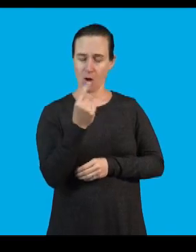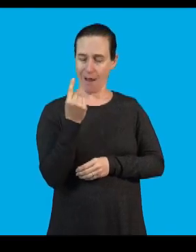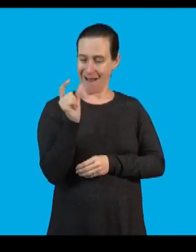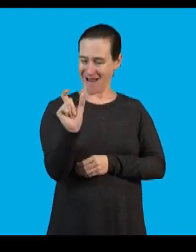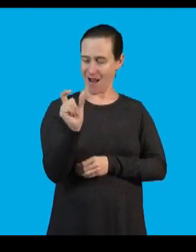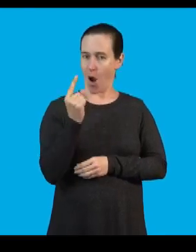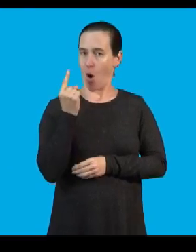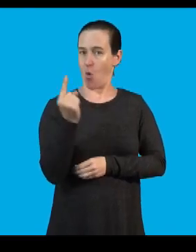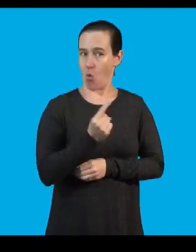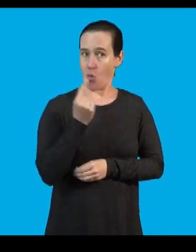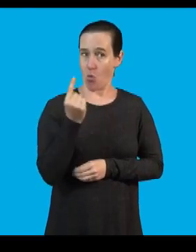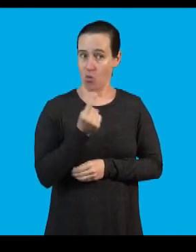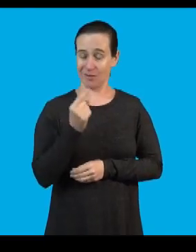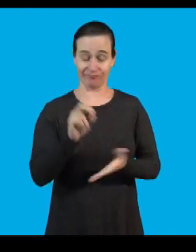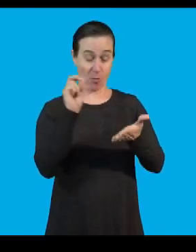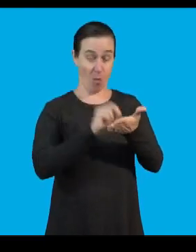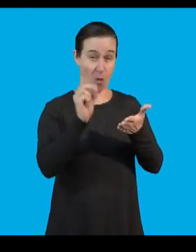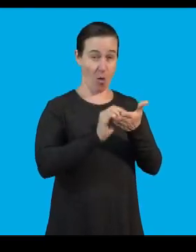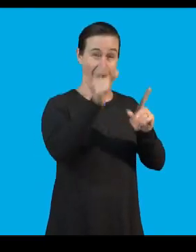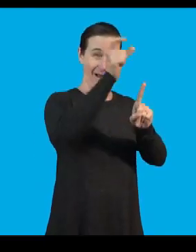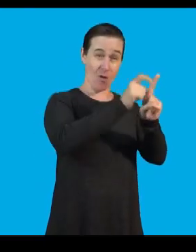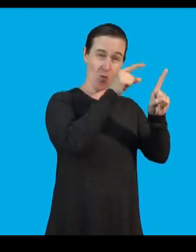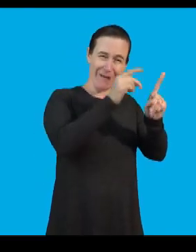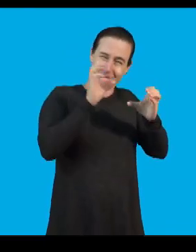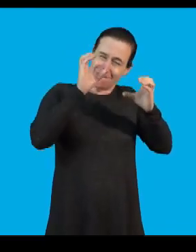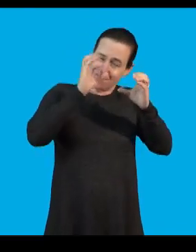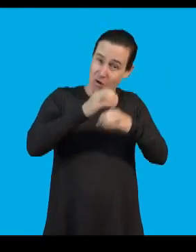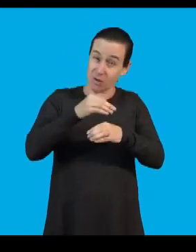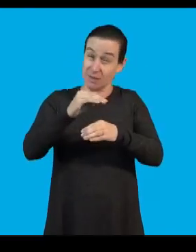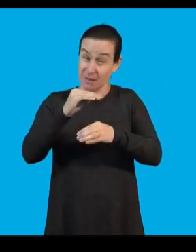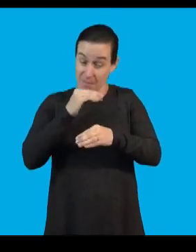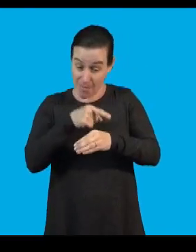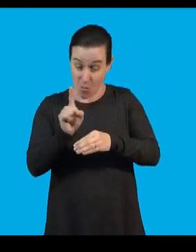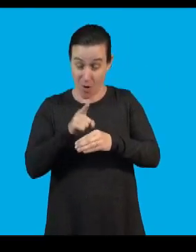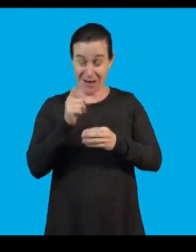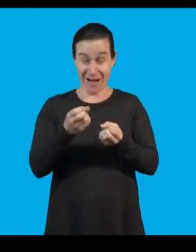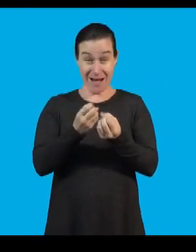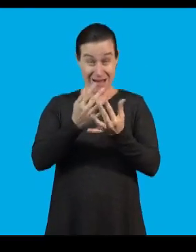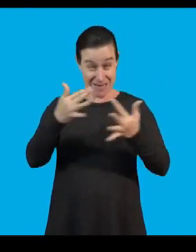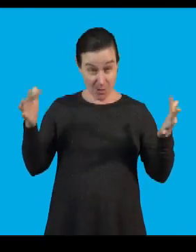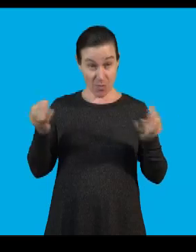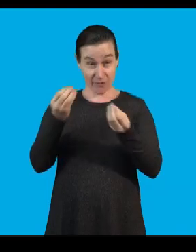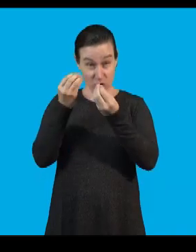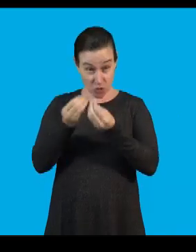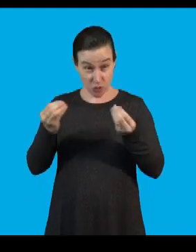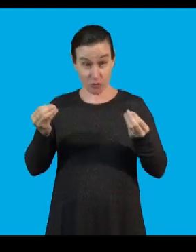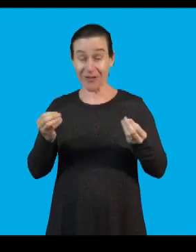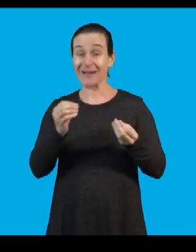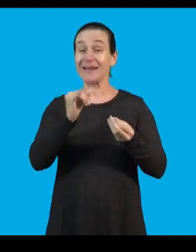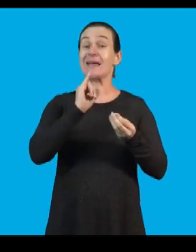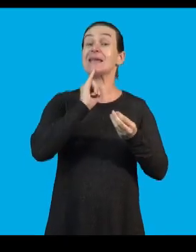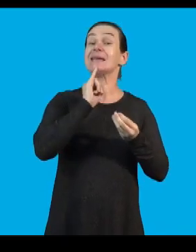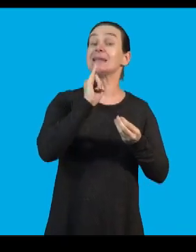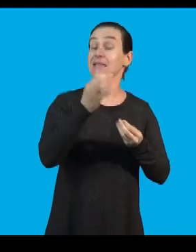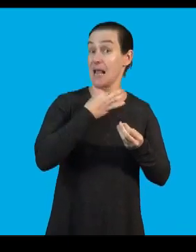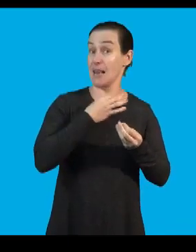following sentence, all right? By using the word only in line 6, the writer is emphasizing that the number